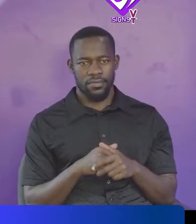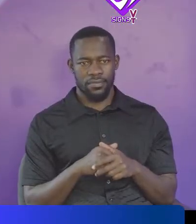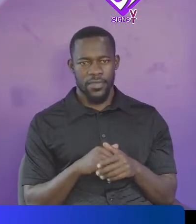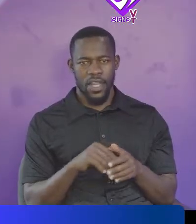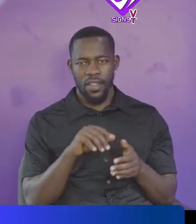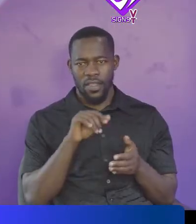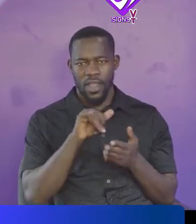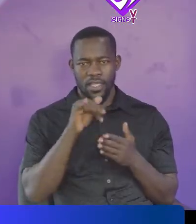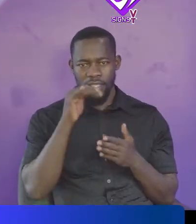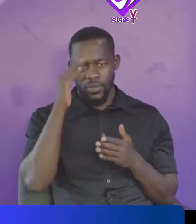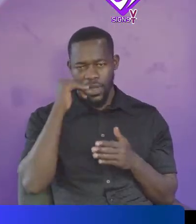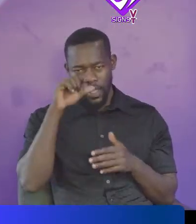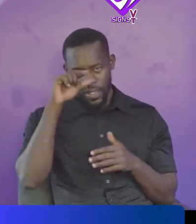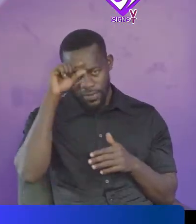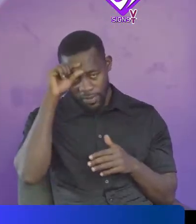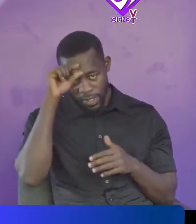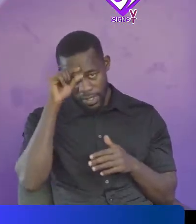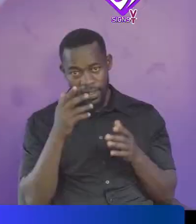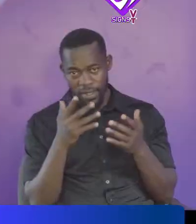change.